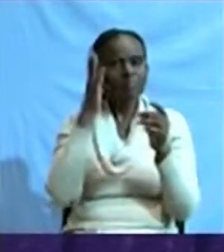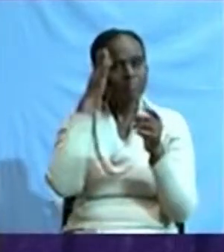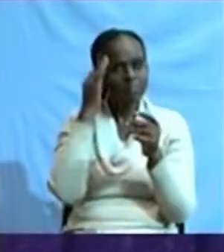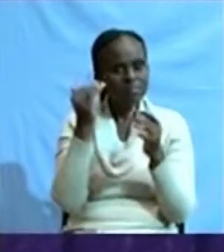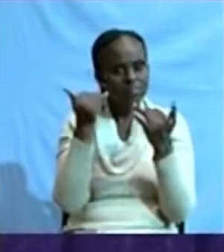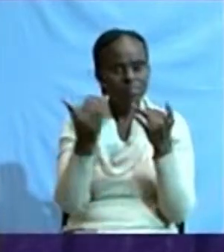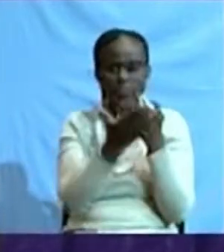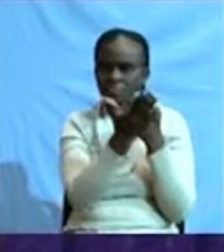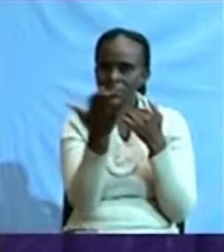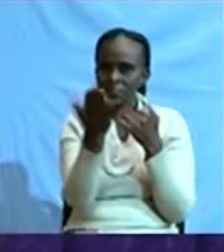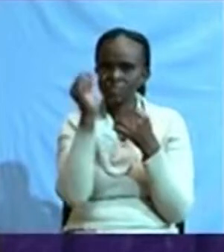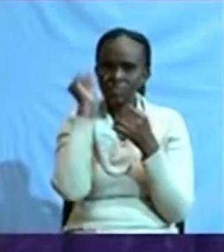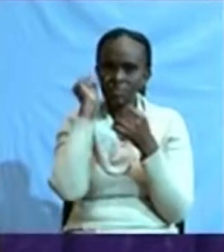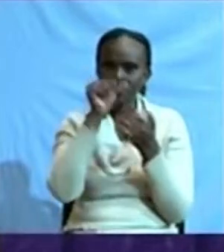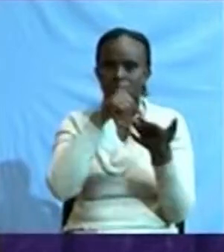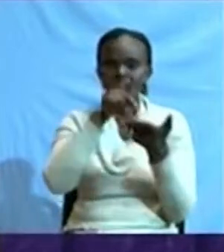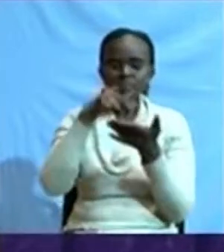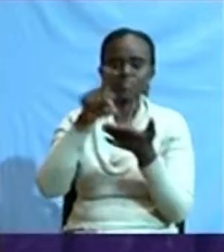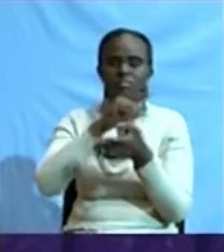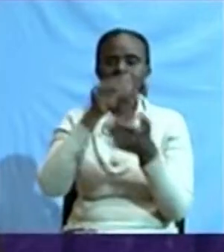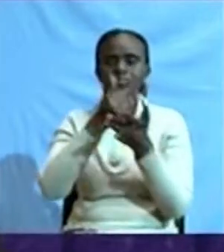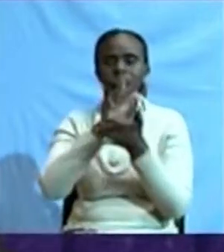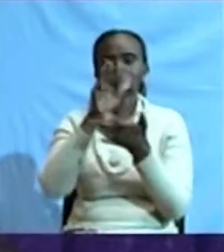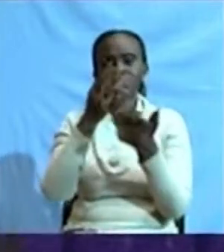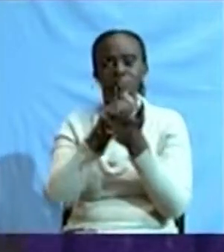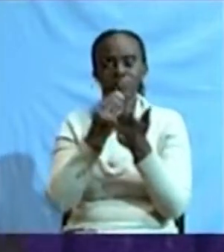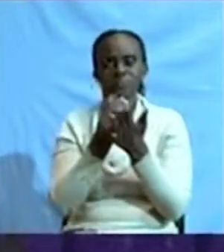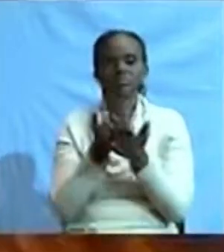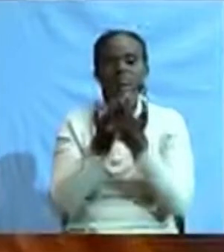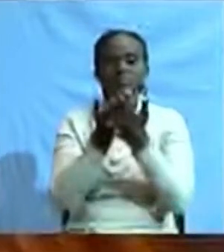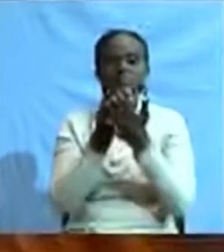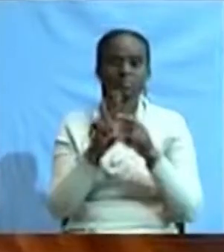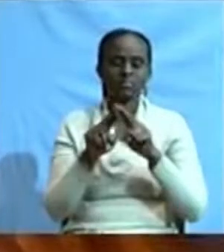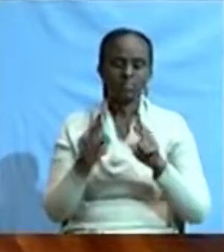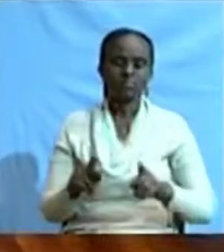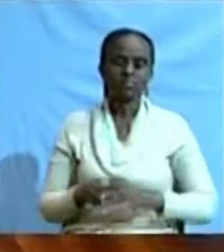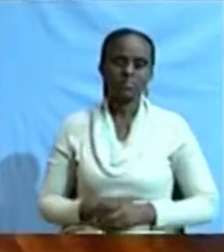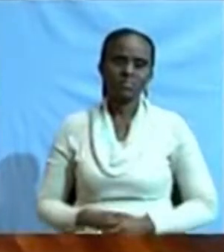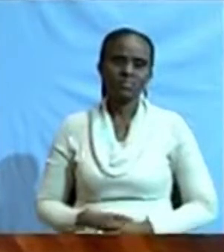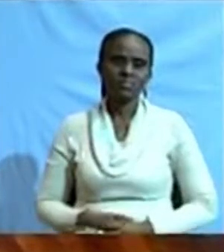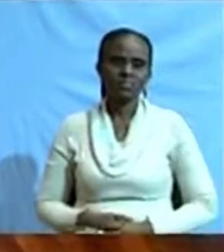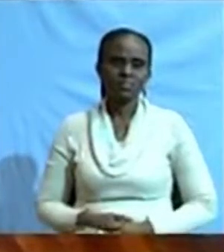why they should pay the rates. Chair, I submit.